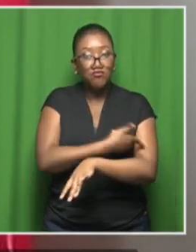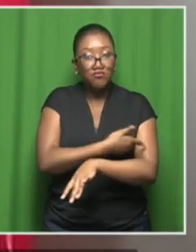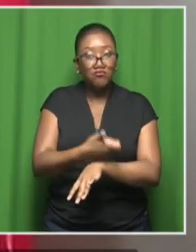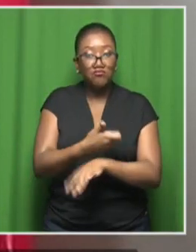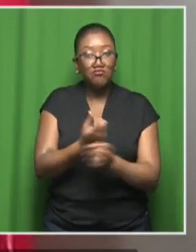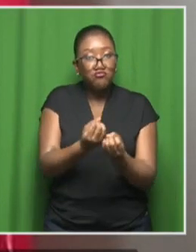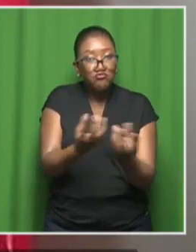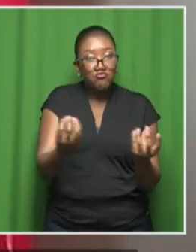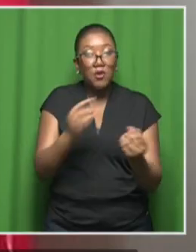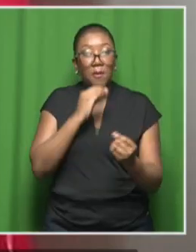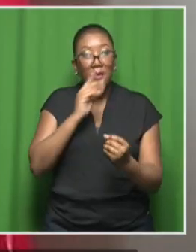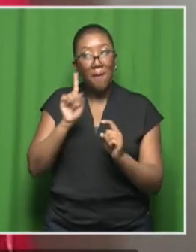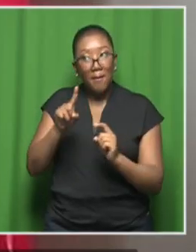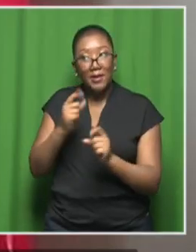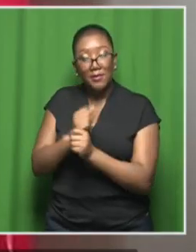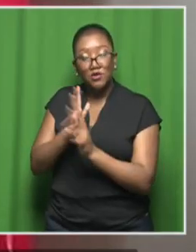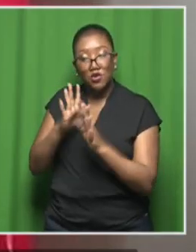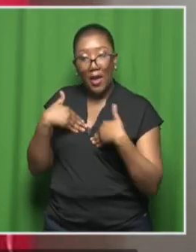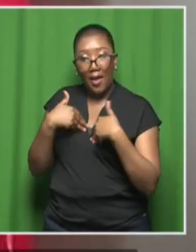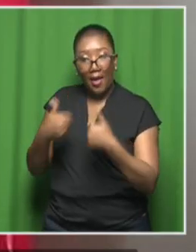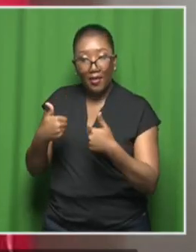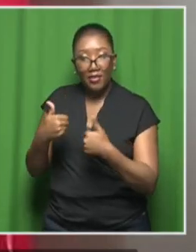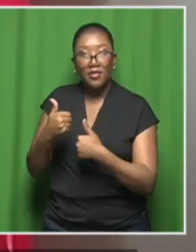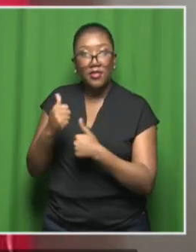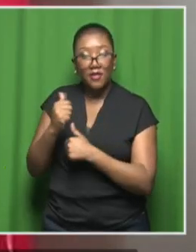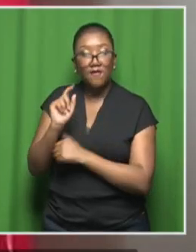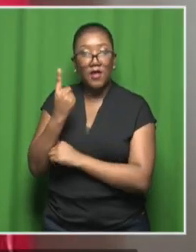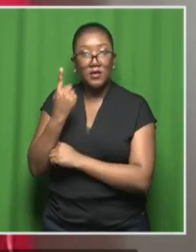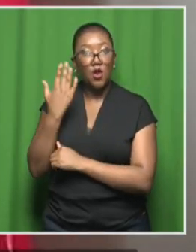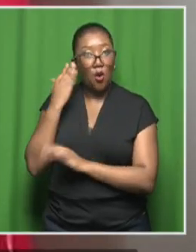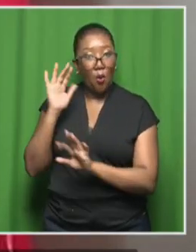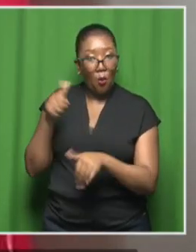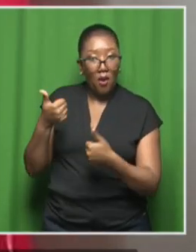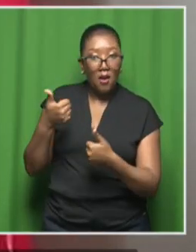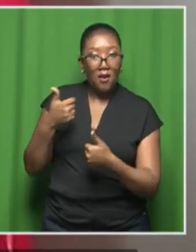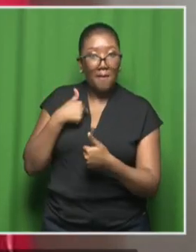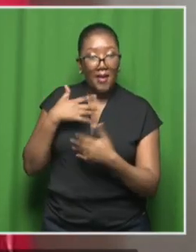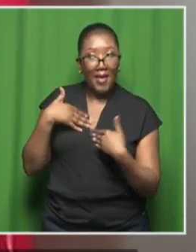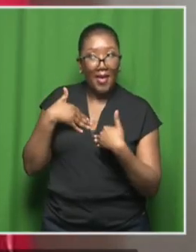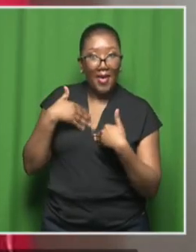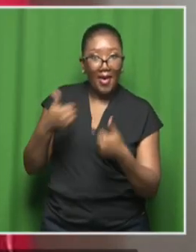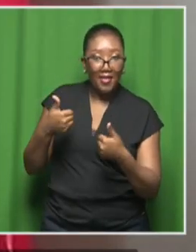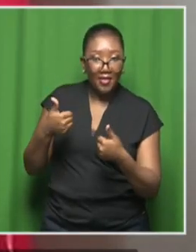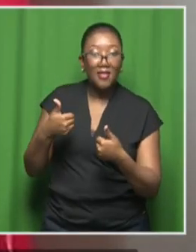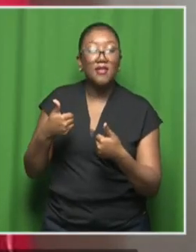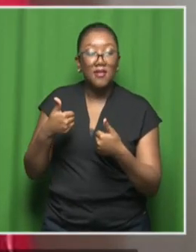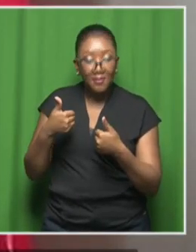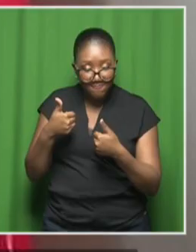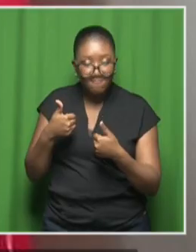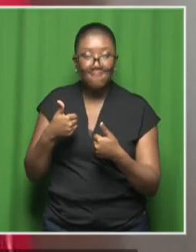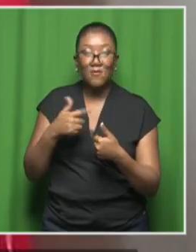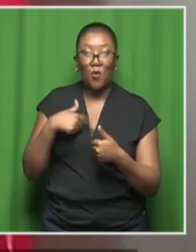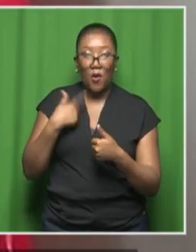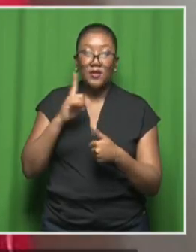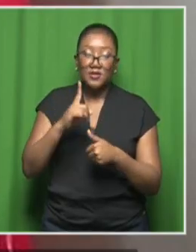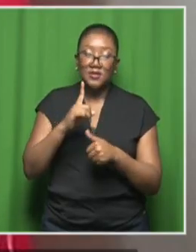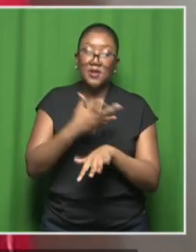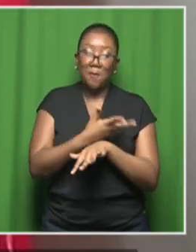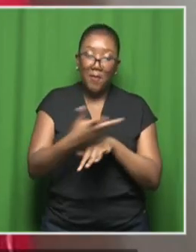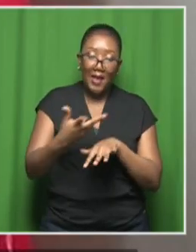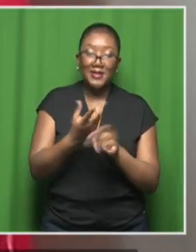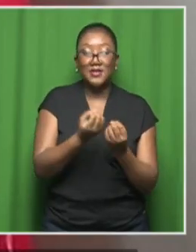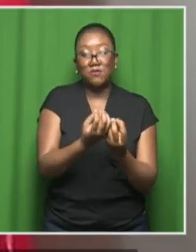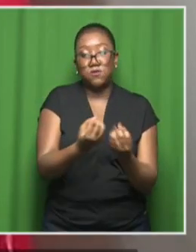maintain a healthy lifestyle. And so if you know that that's one thing, that's a calling that you want to do, or that's what you actually want to do and